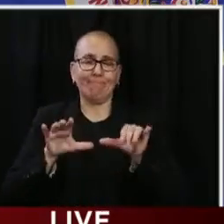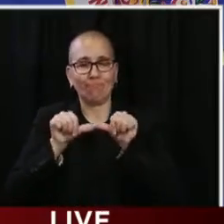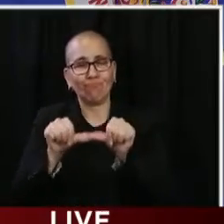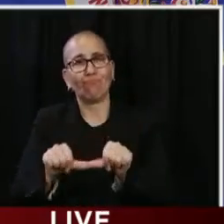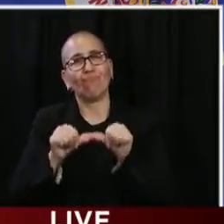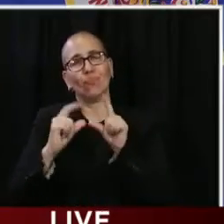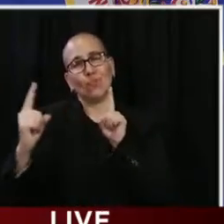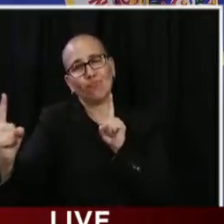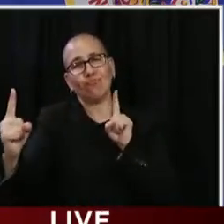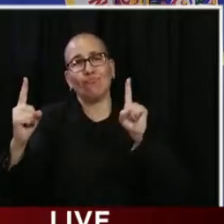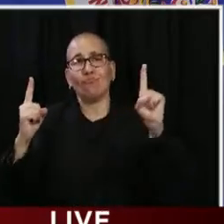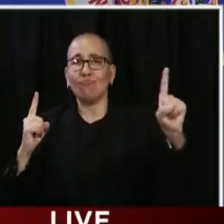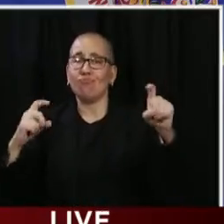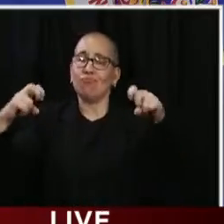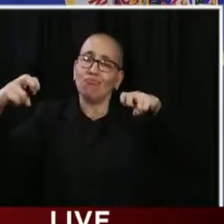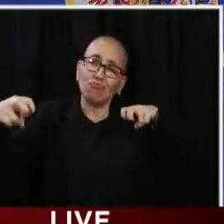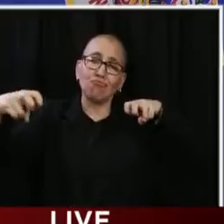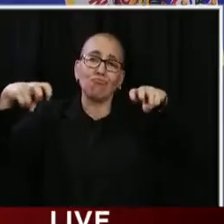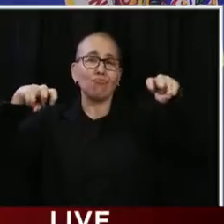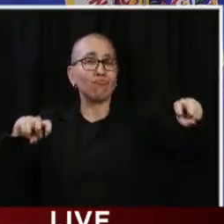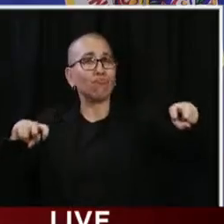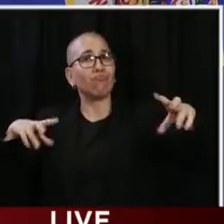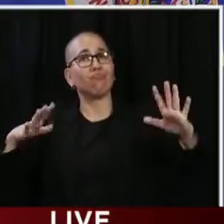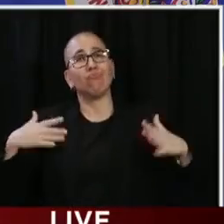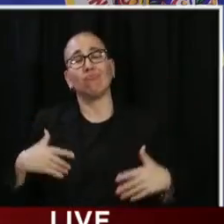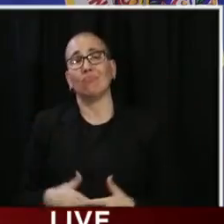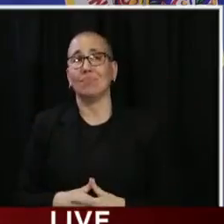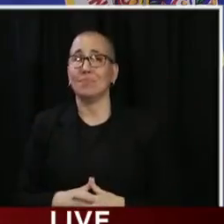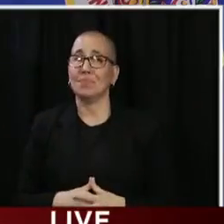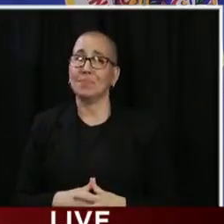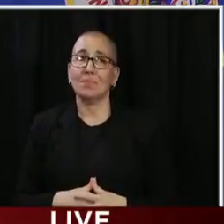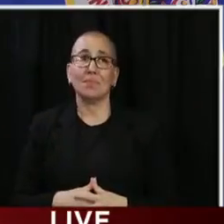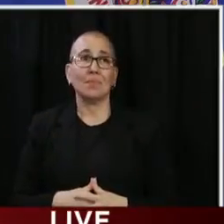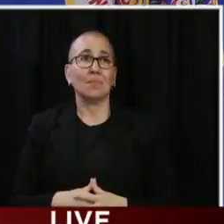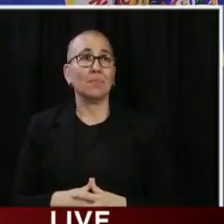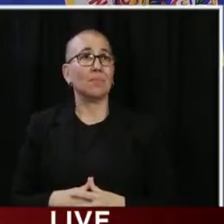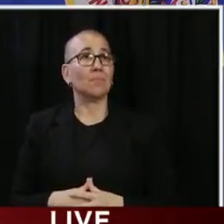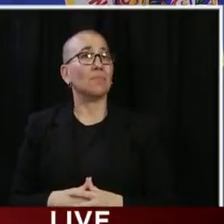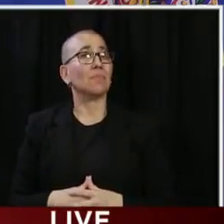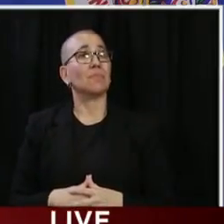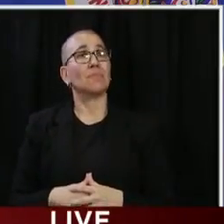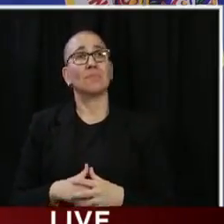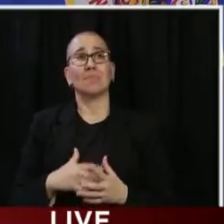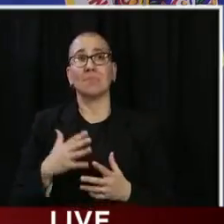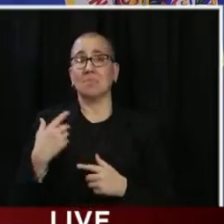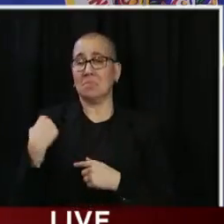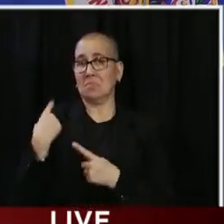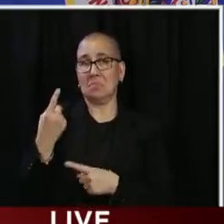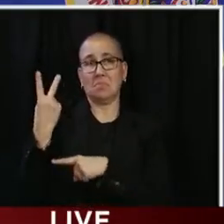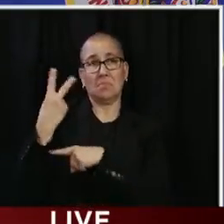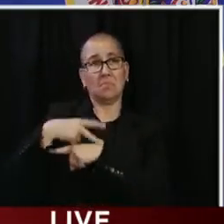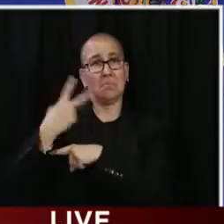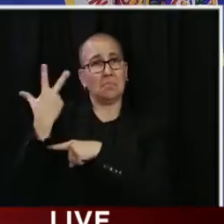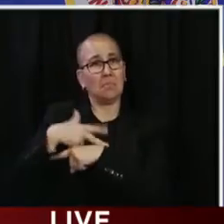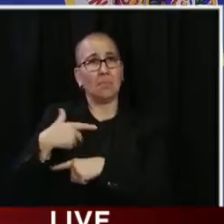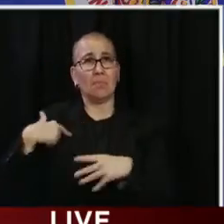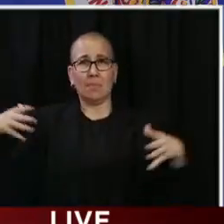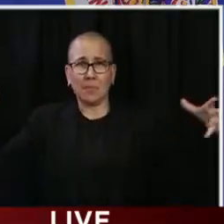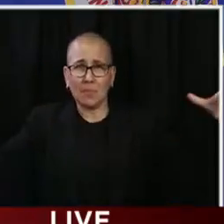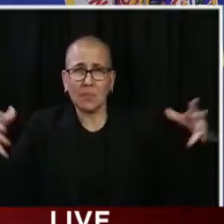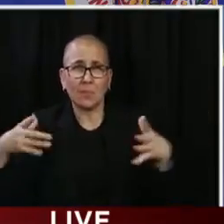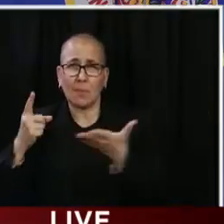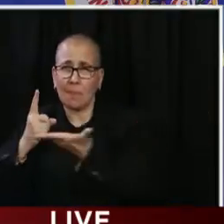the robust discussion that we've had over the last few days, and the decision that the governor has come to is a